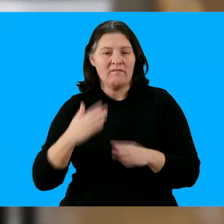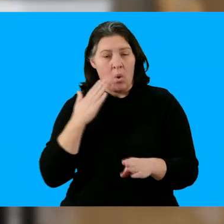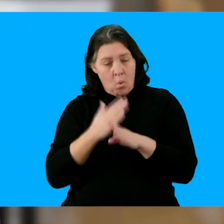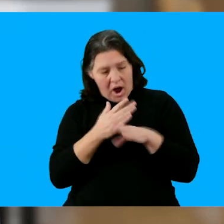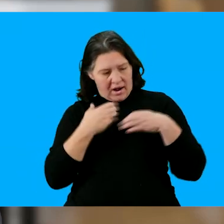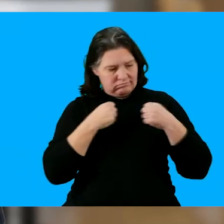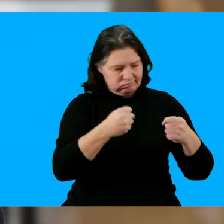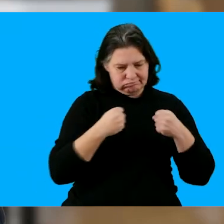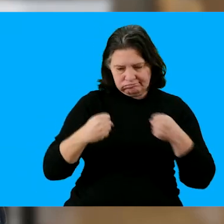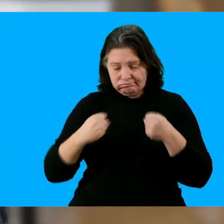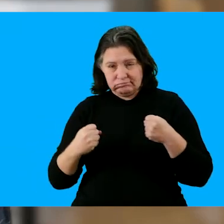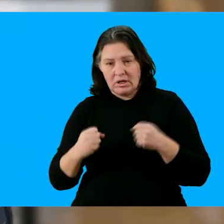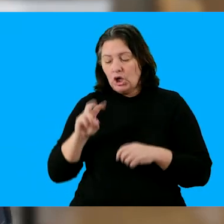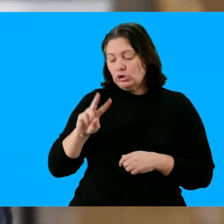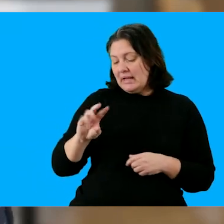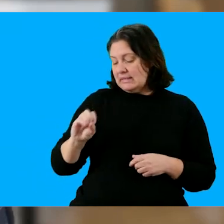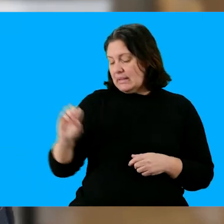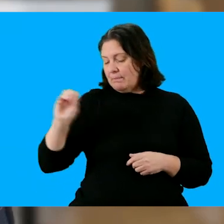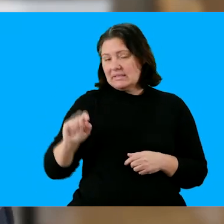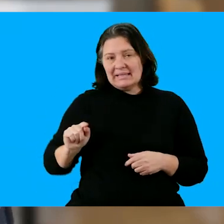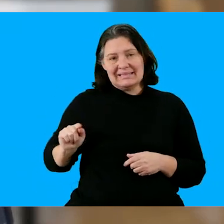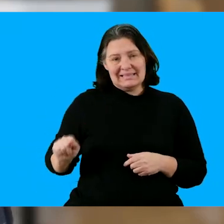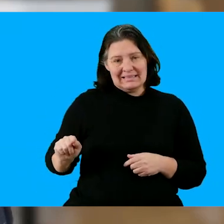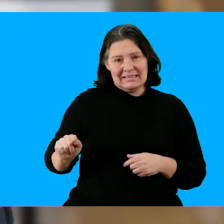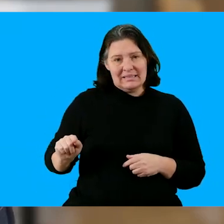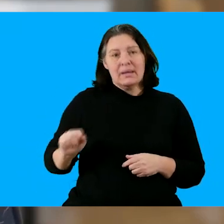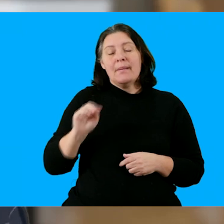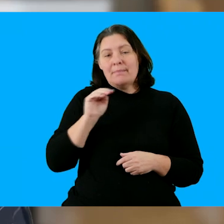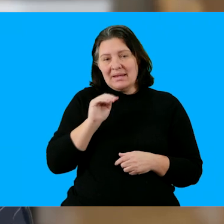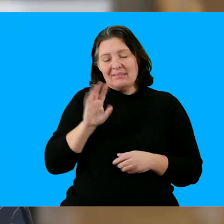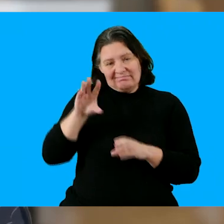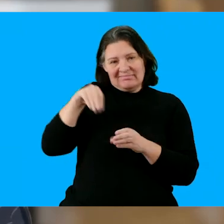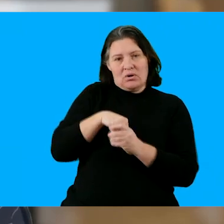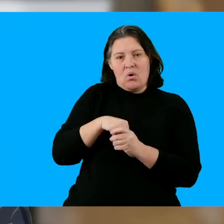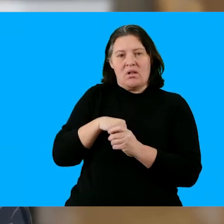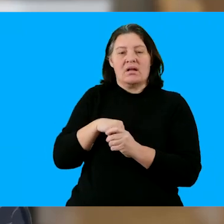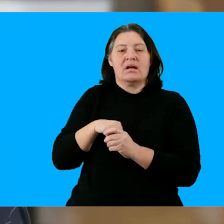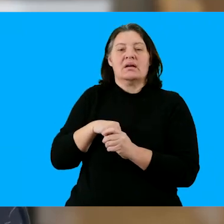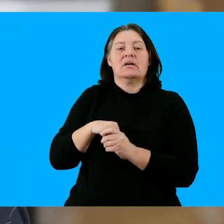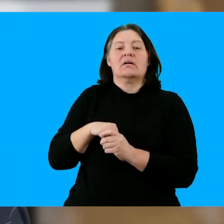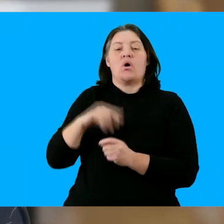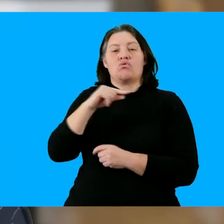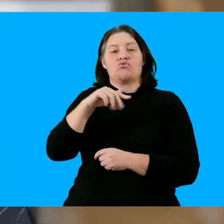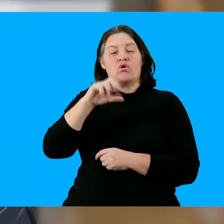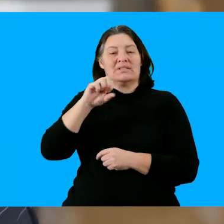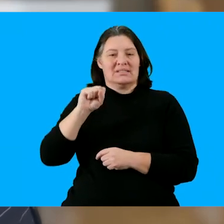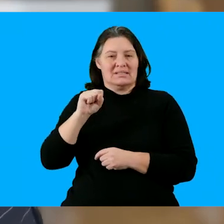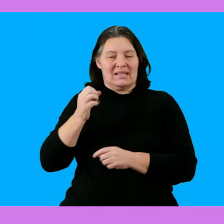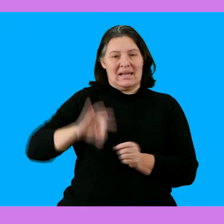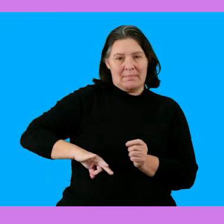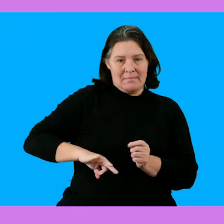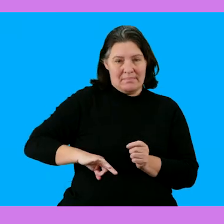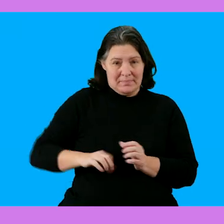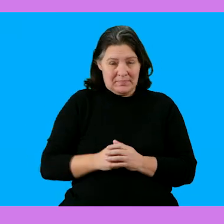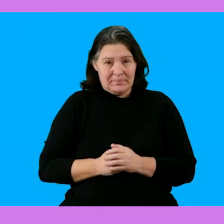for work-related purposes, then 20% of that will be included in the gross income.